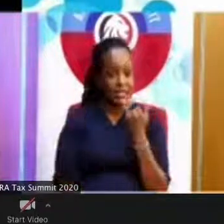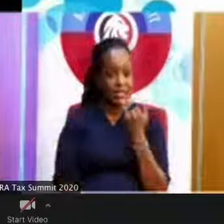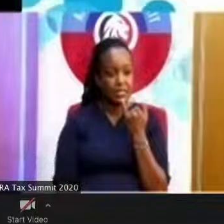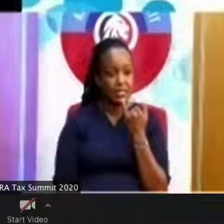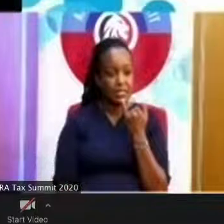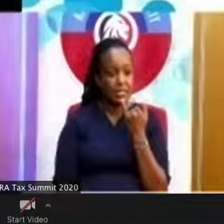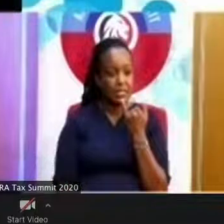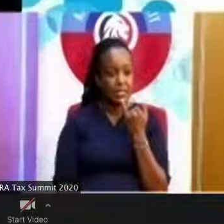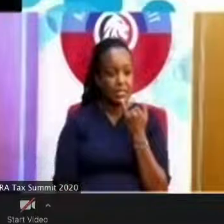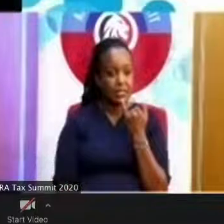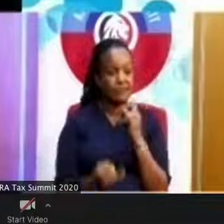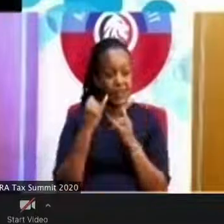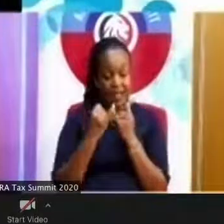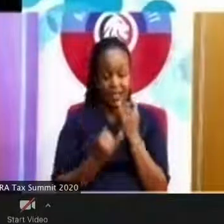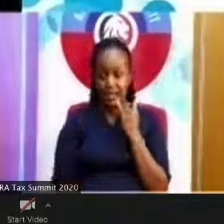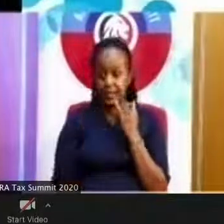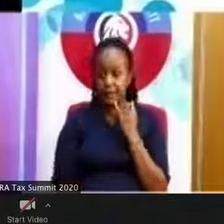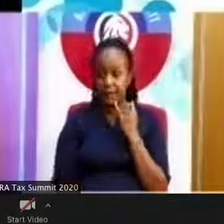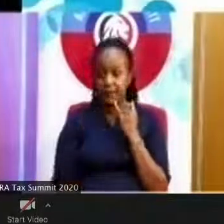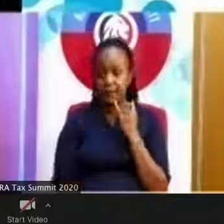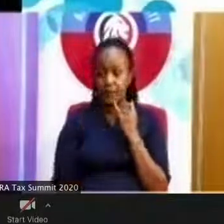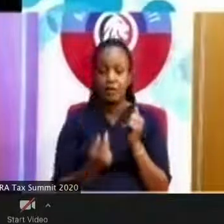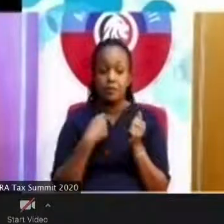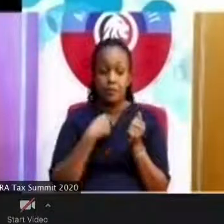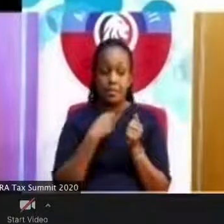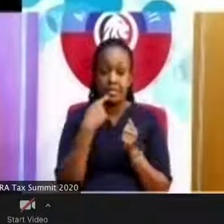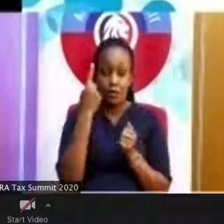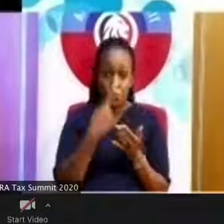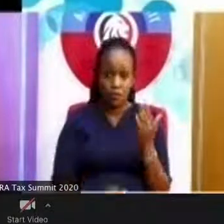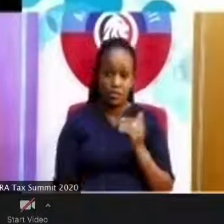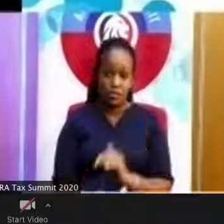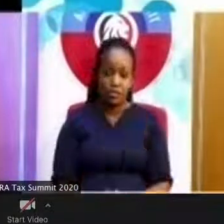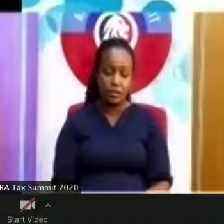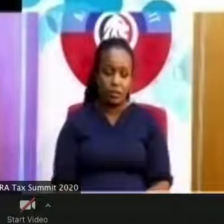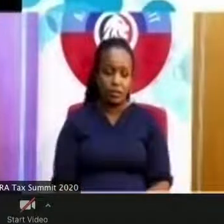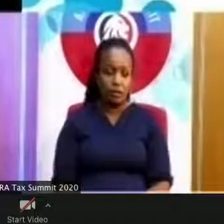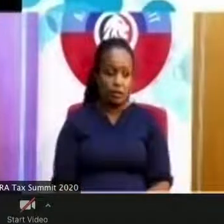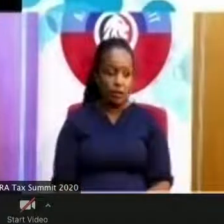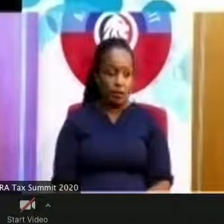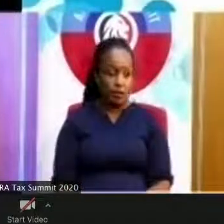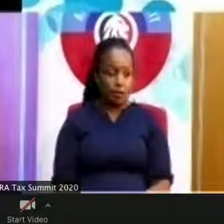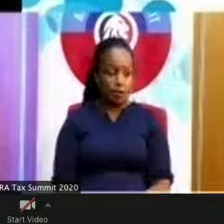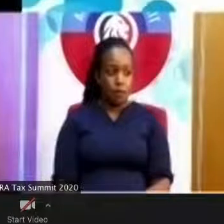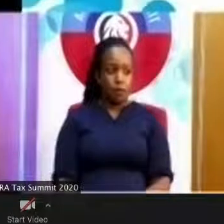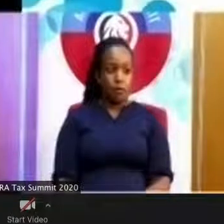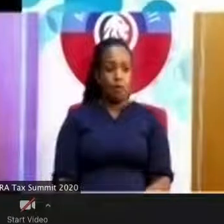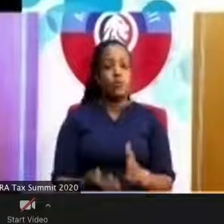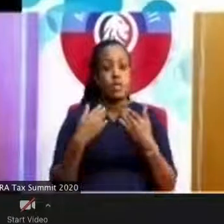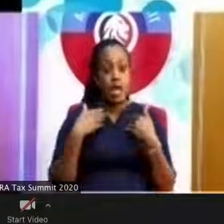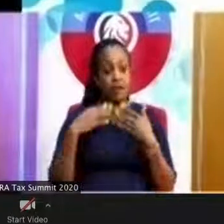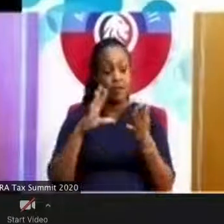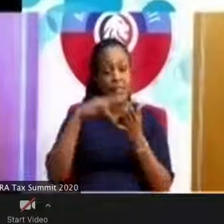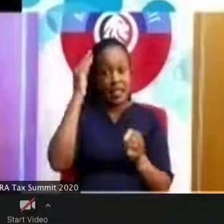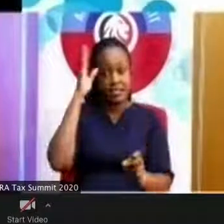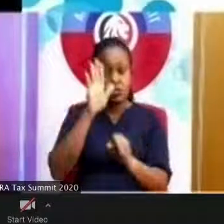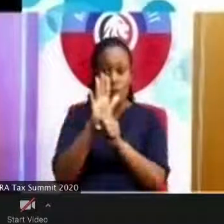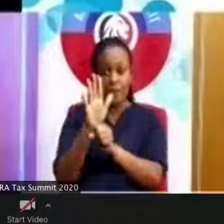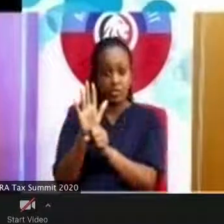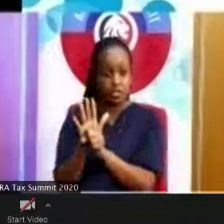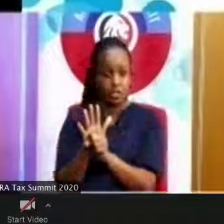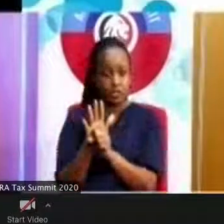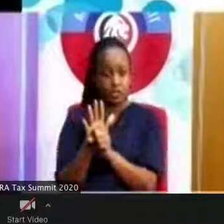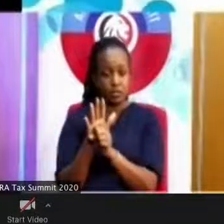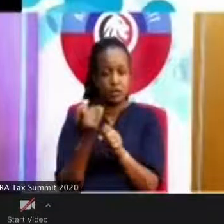round, let me say that we have learned so much